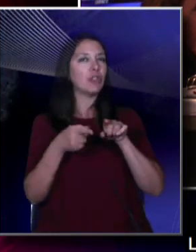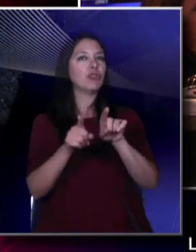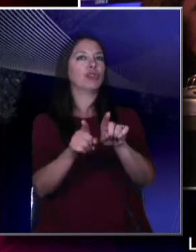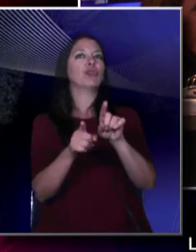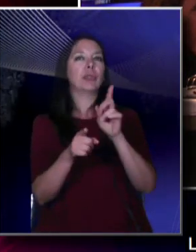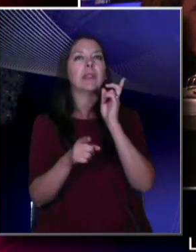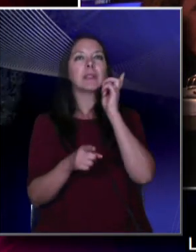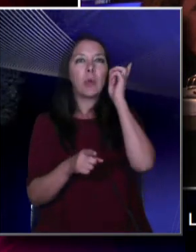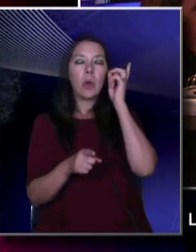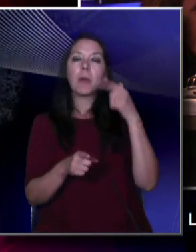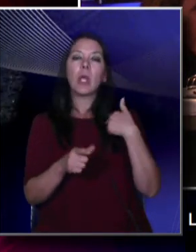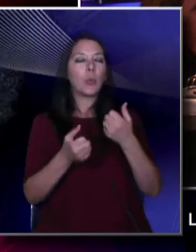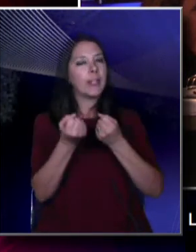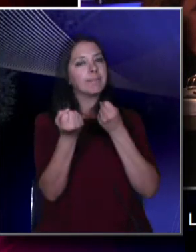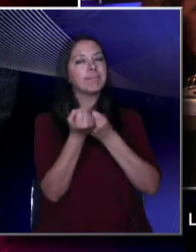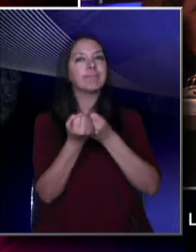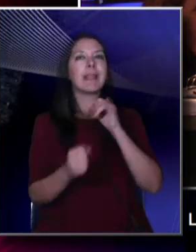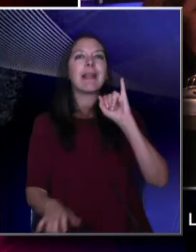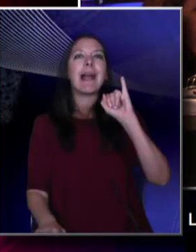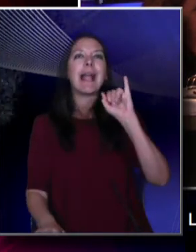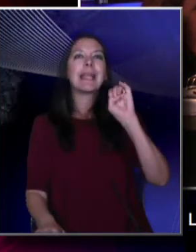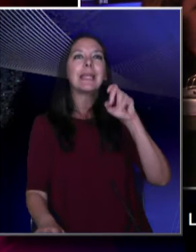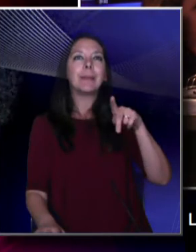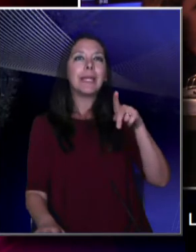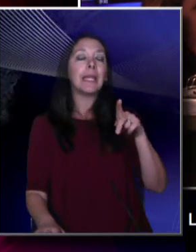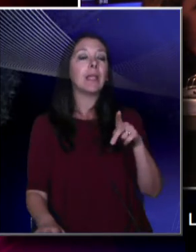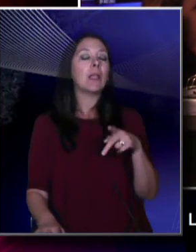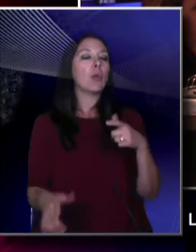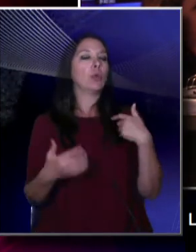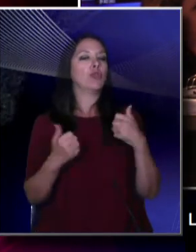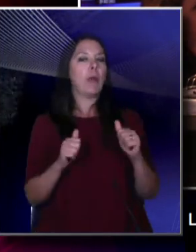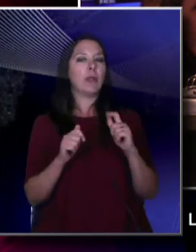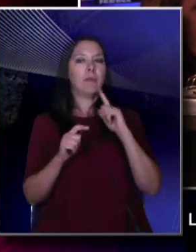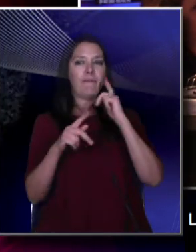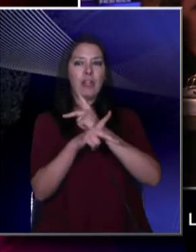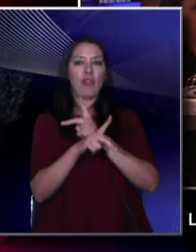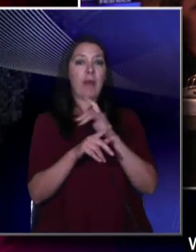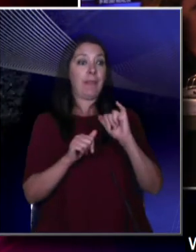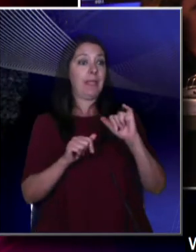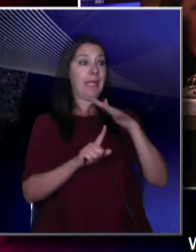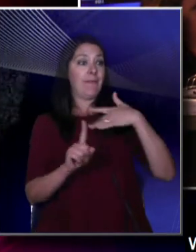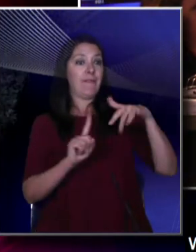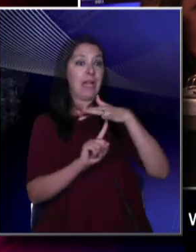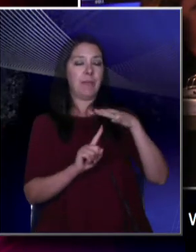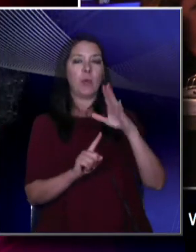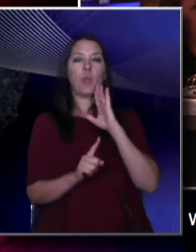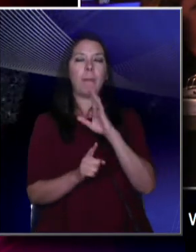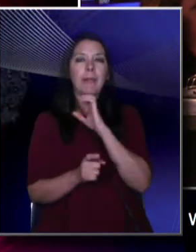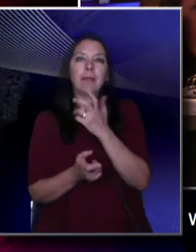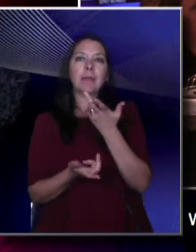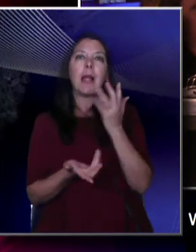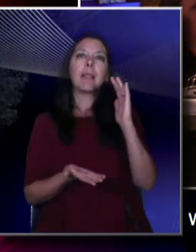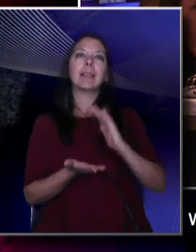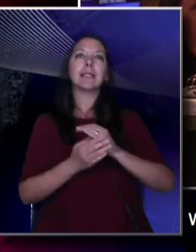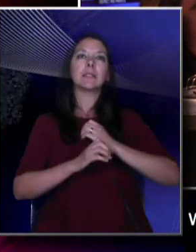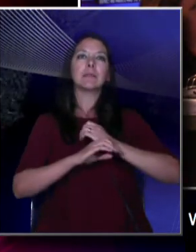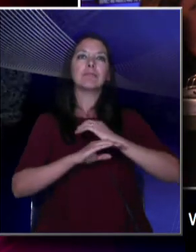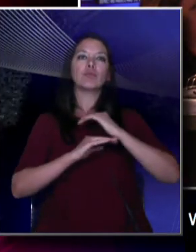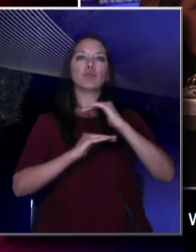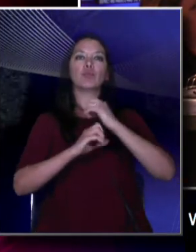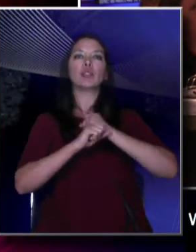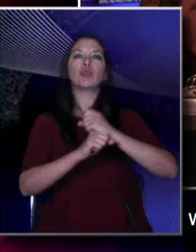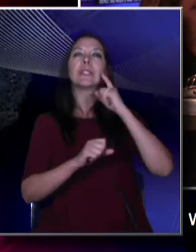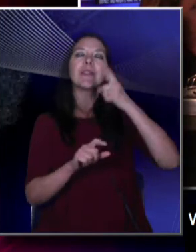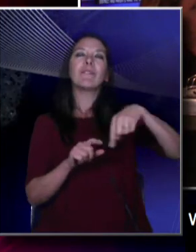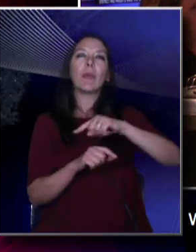IEP and the least restrictive environment. And when the school district and parents make the decision or